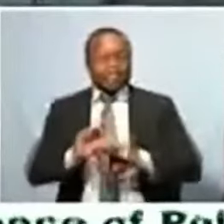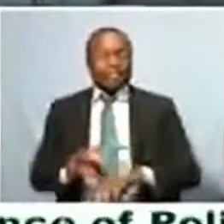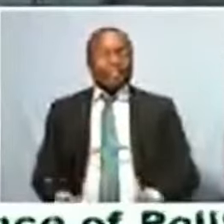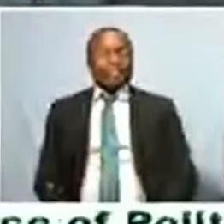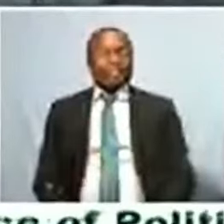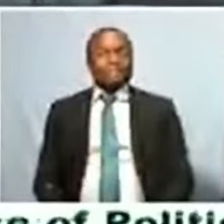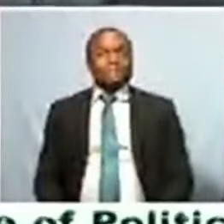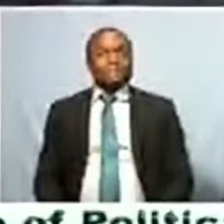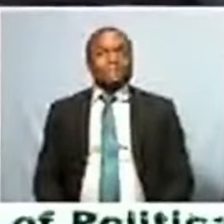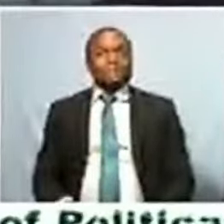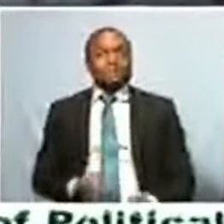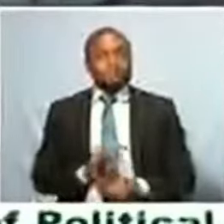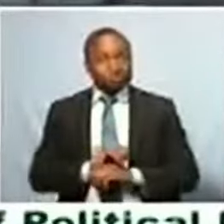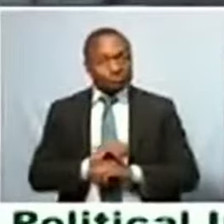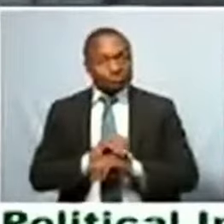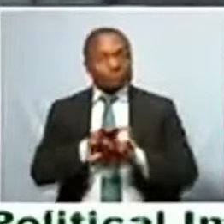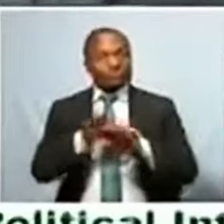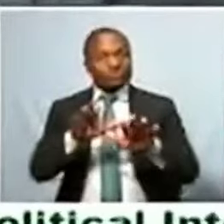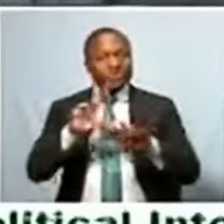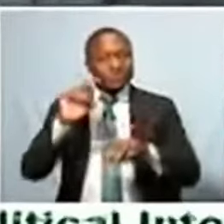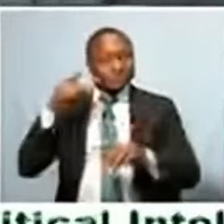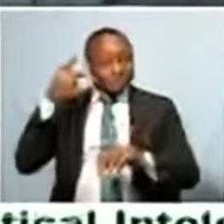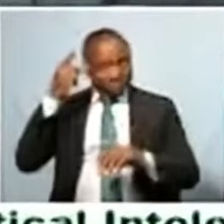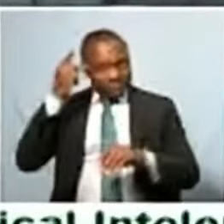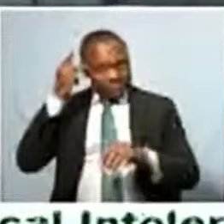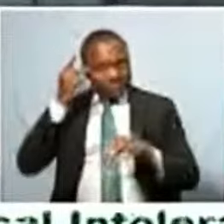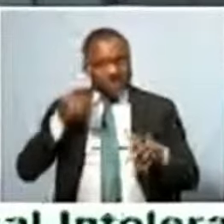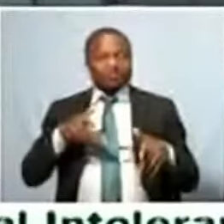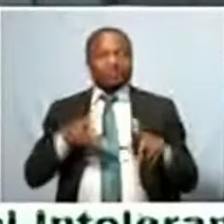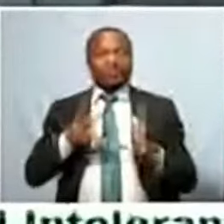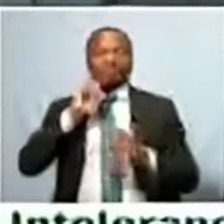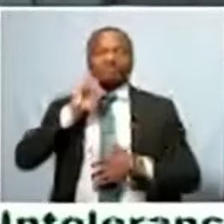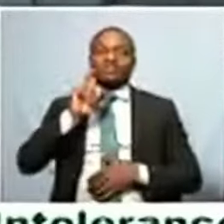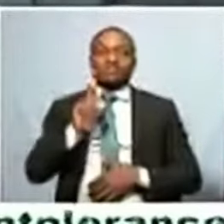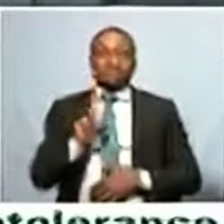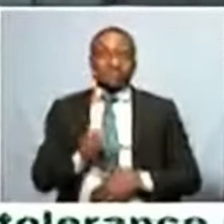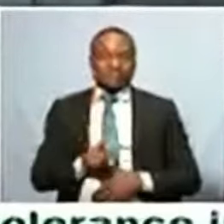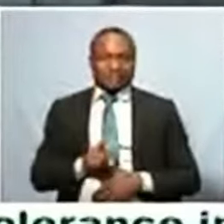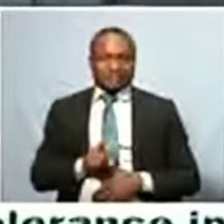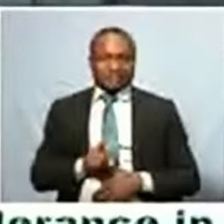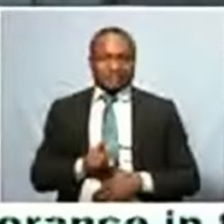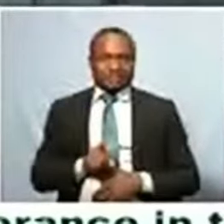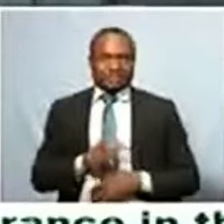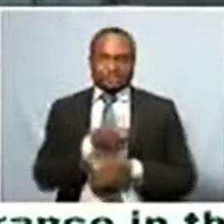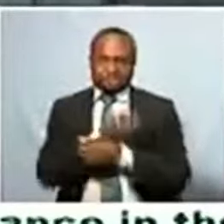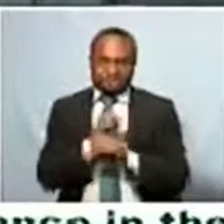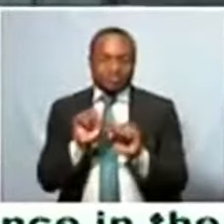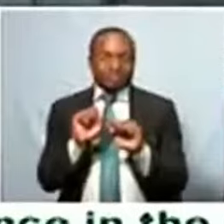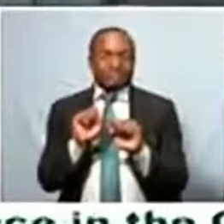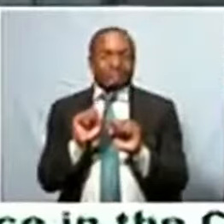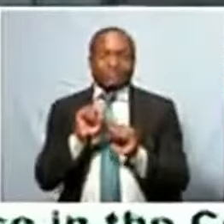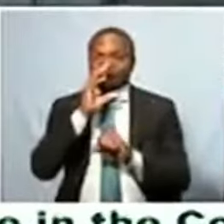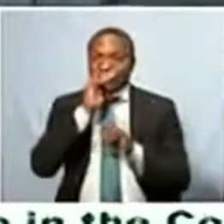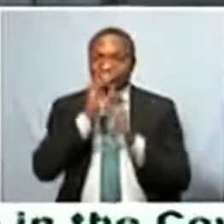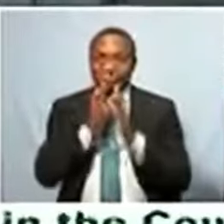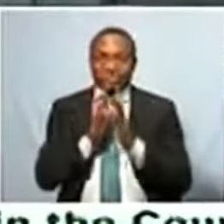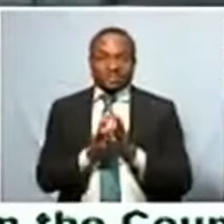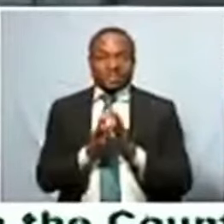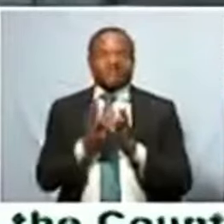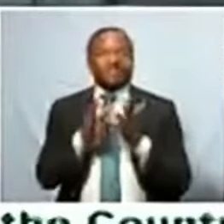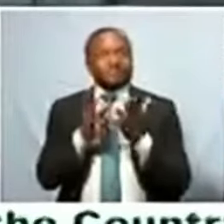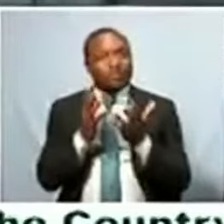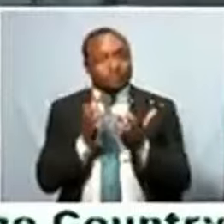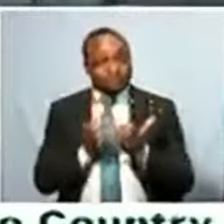to escalate political intolerance must be dealt with. Madam Speaker, I would